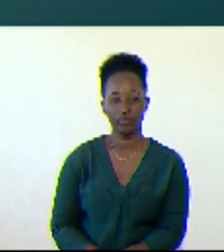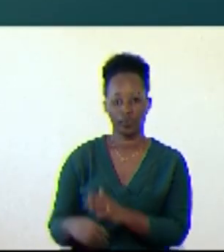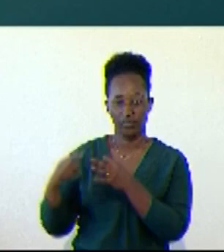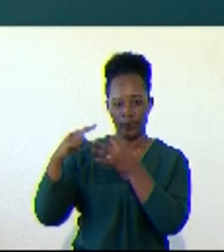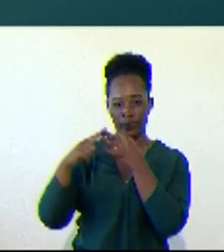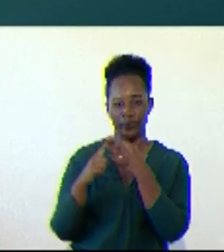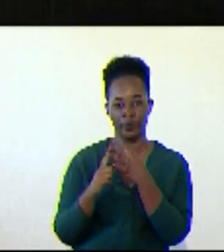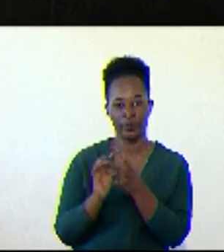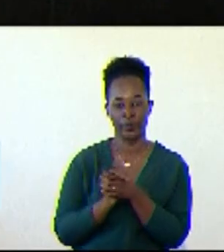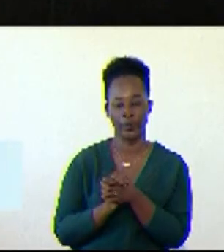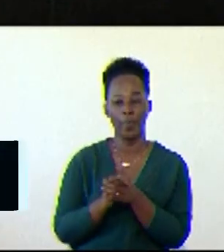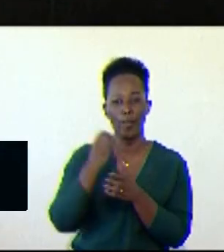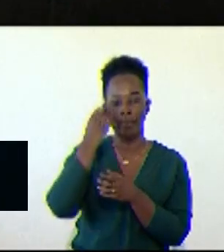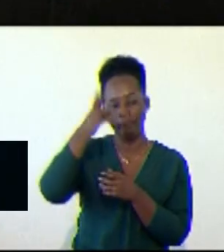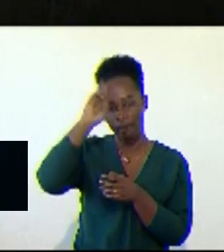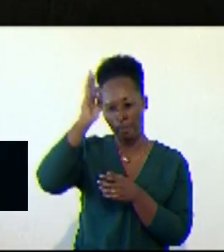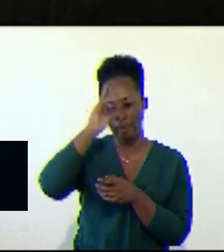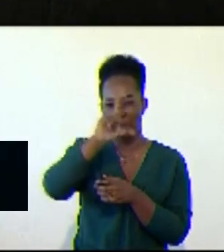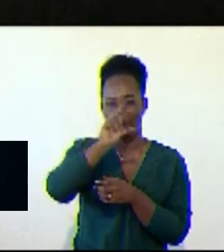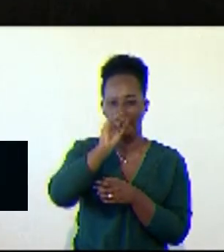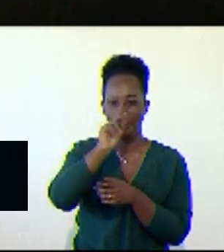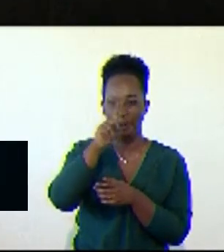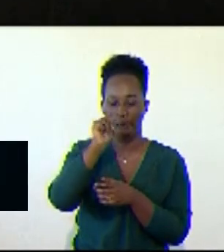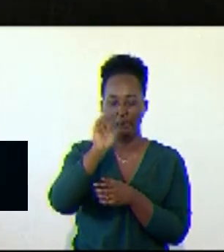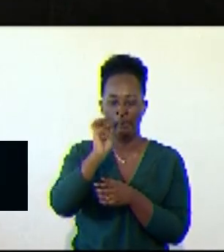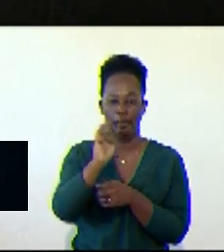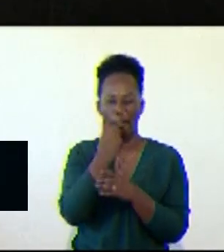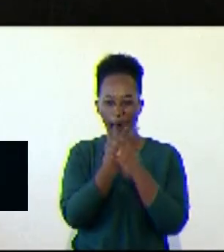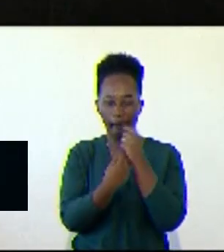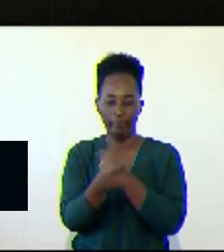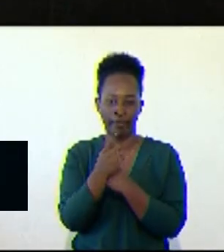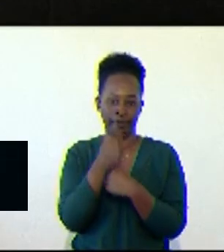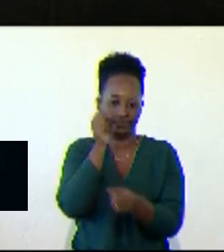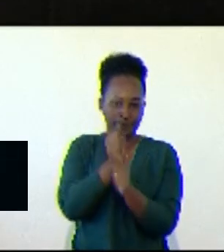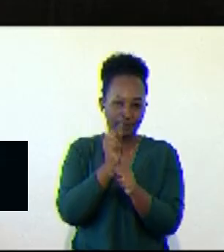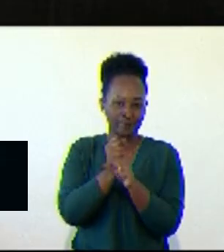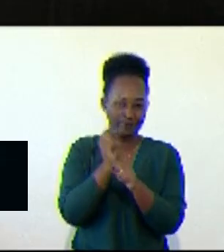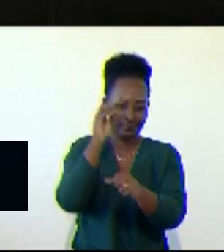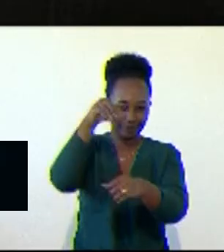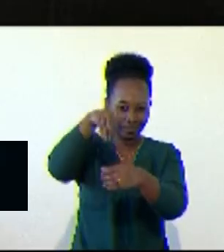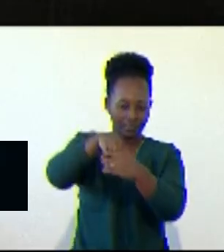pairs make compounds react in a given way.